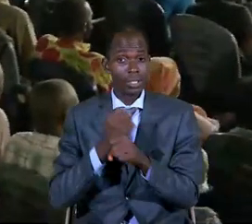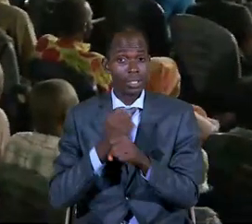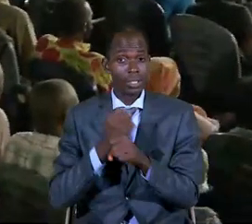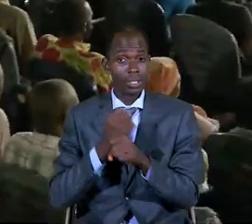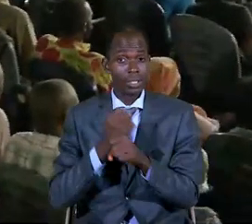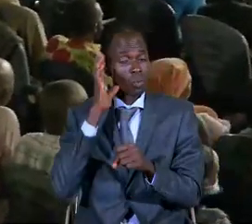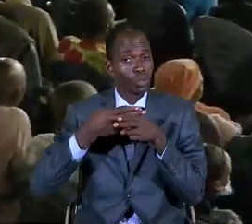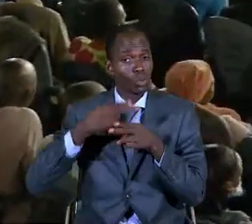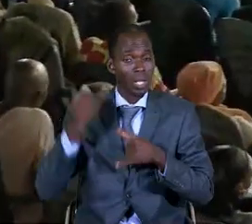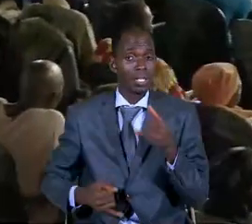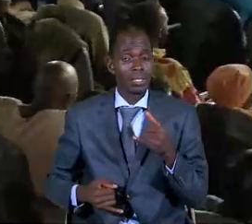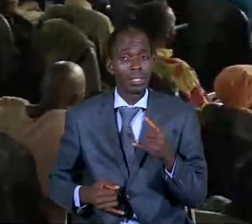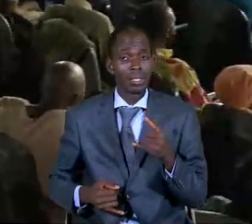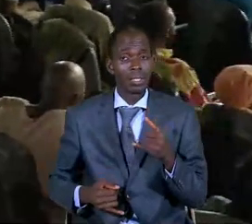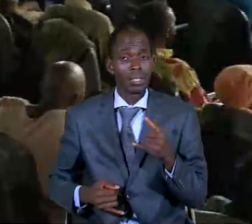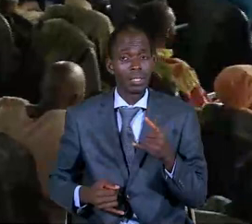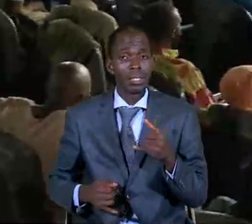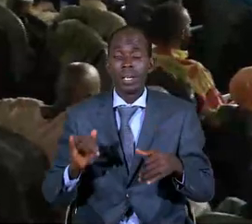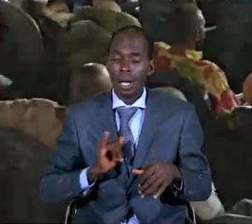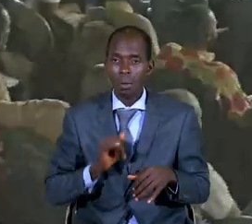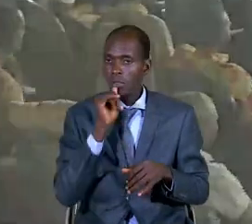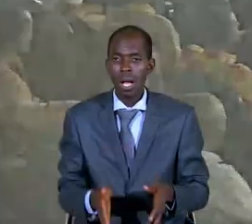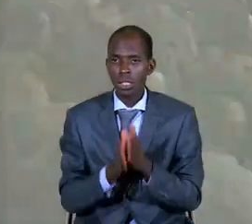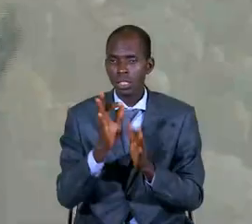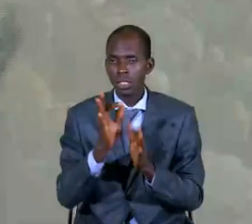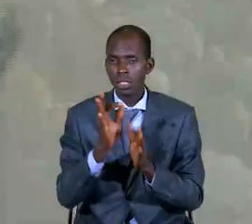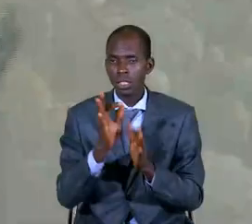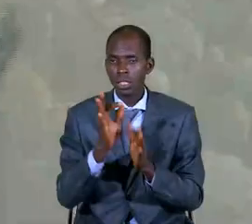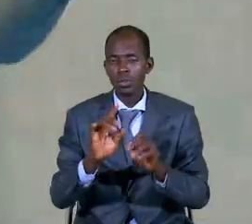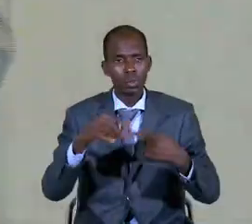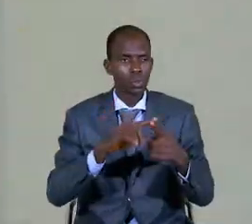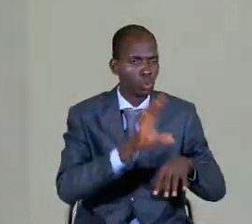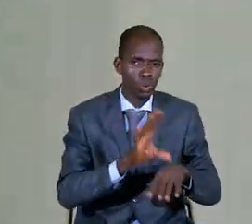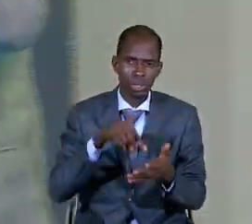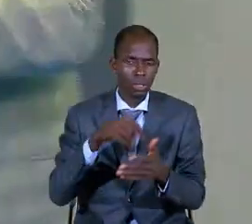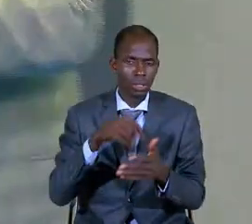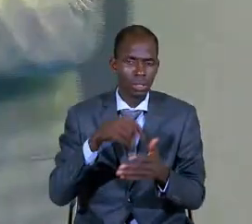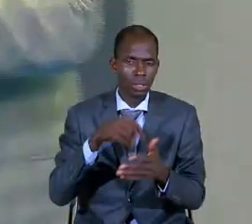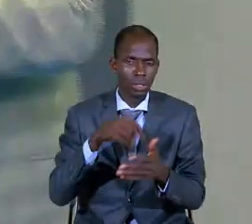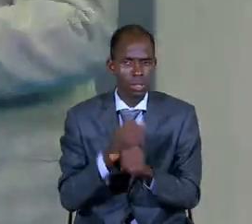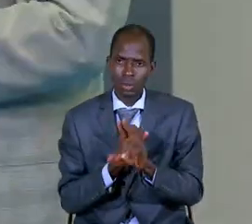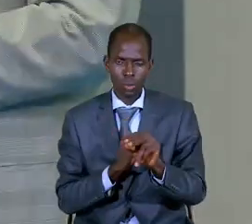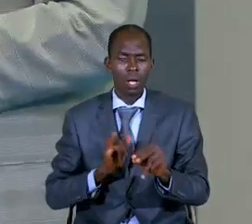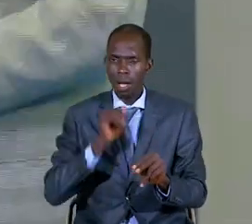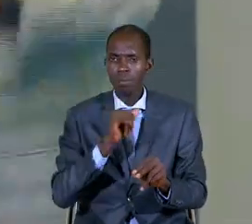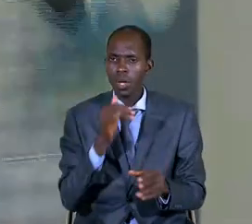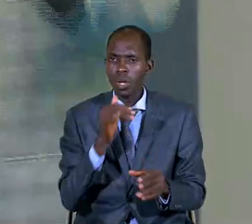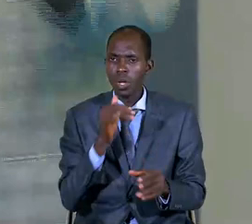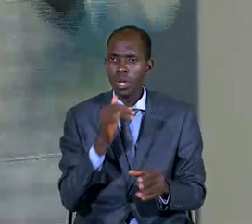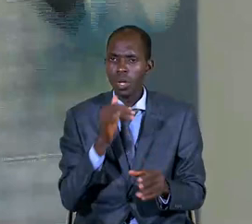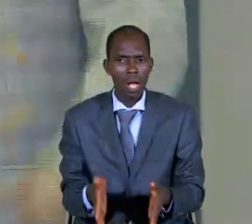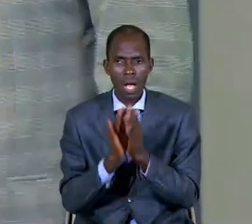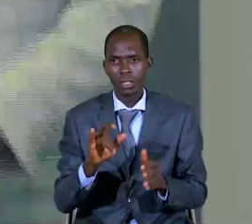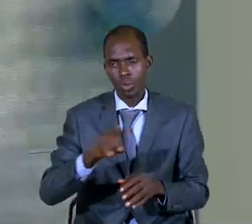I'm not asking whether you've been to church this year. I'm not asking whether you are religious. I'm